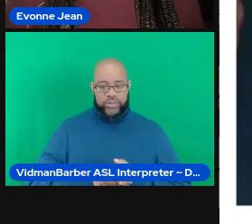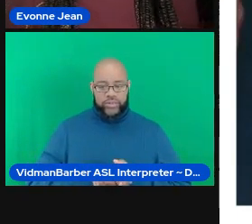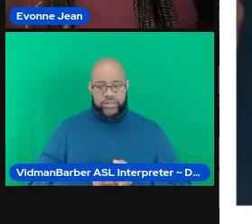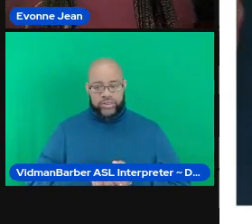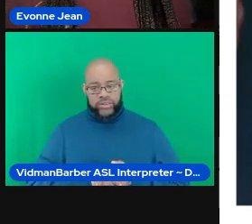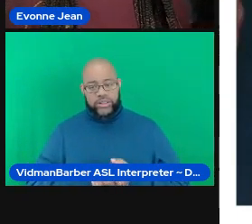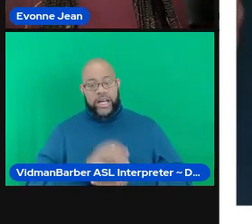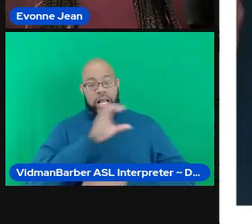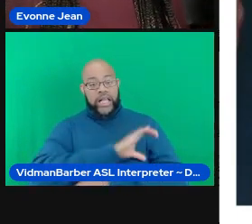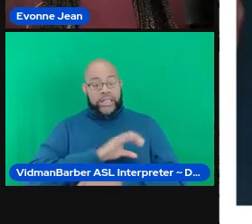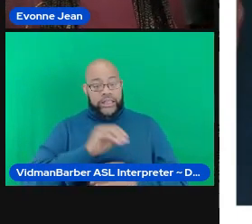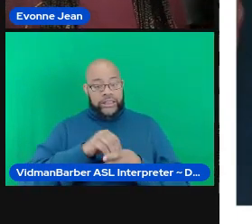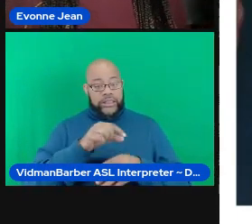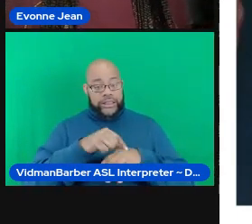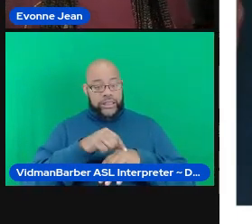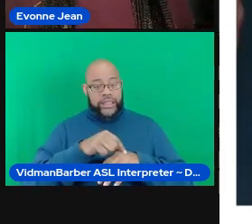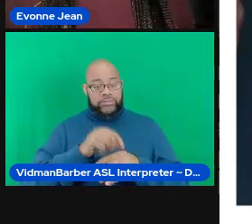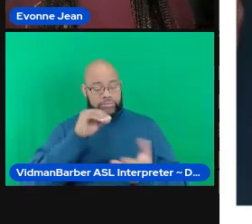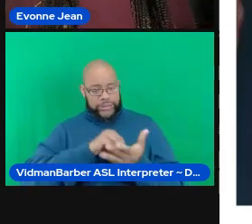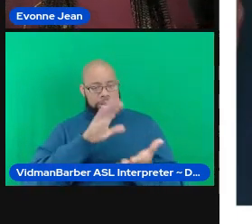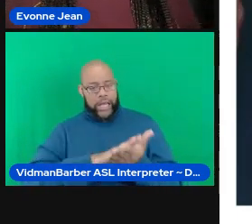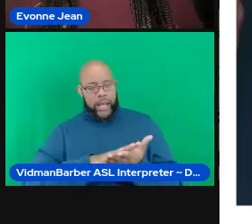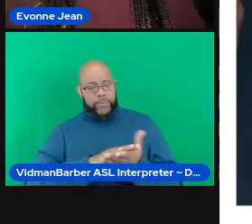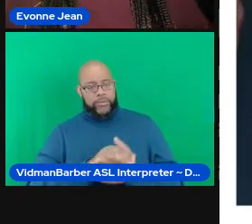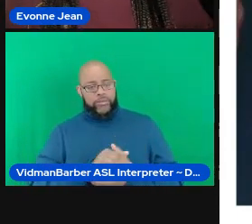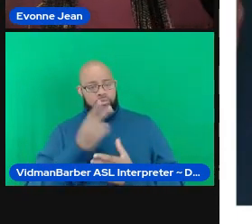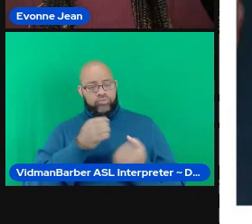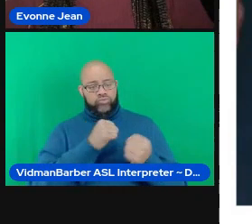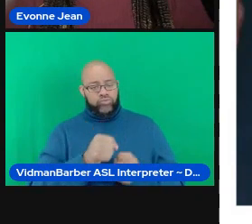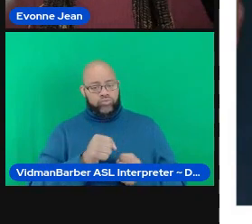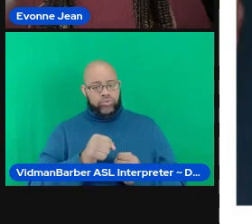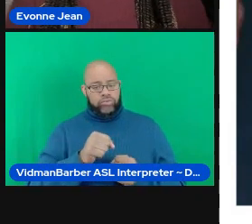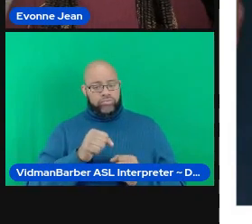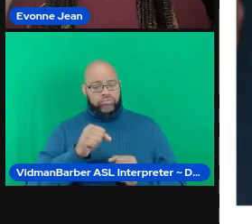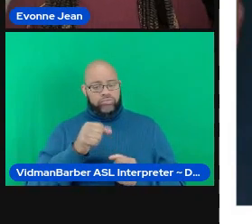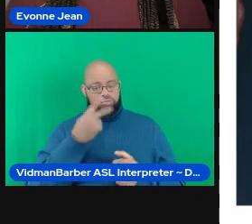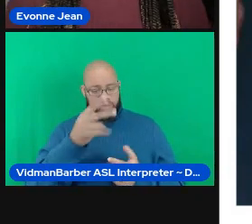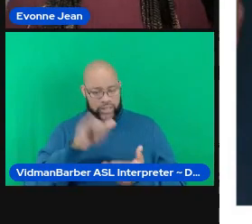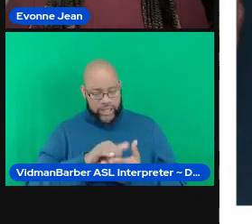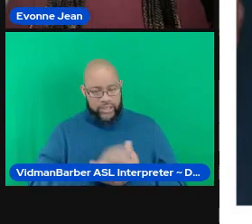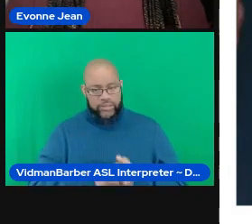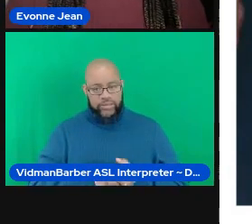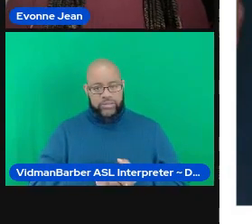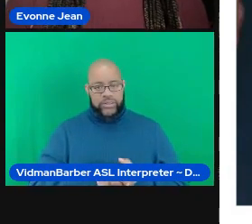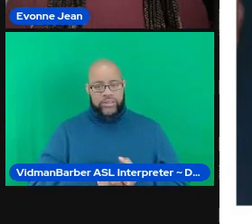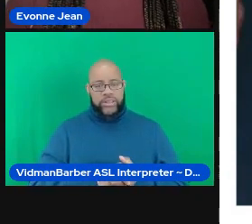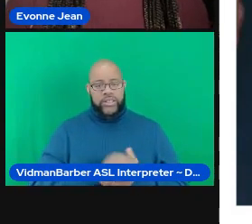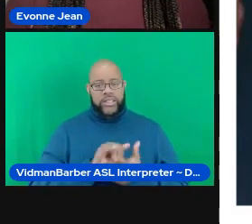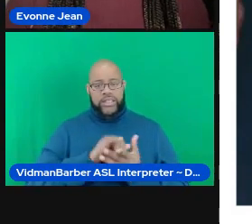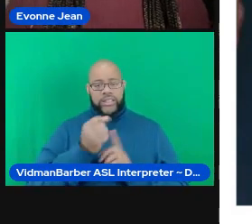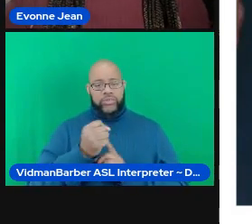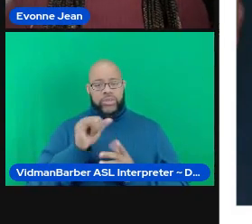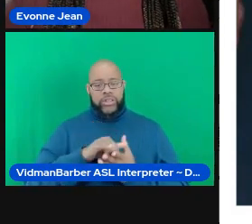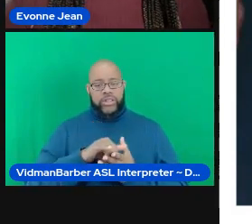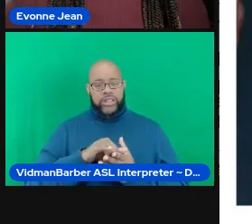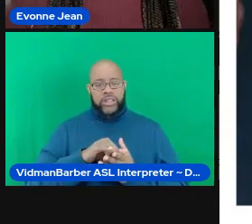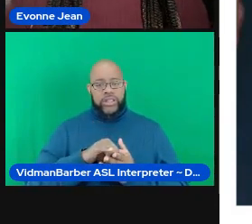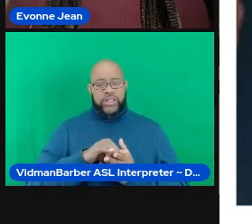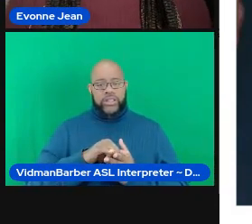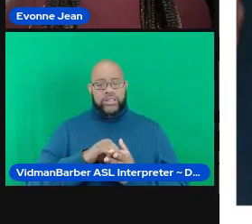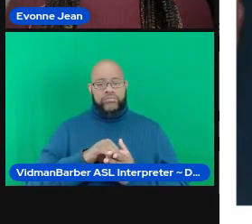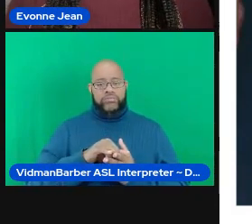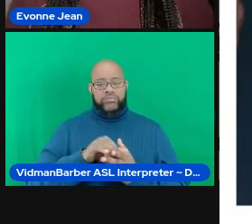Clinically, helminths in the skin have been documented to elicit strong inflammatory responses, as seen in this condition known as cutaneous larval